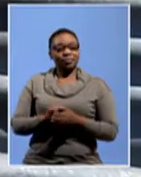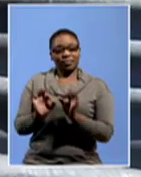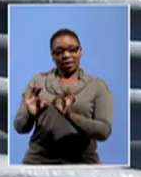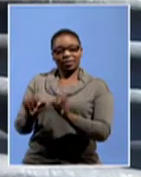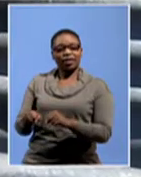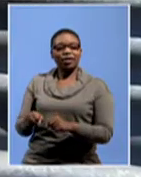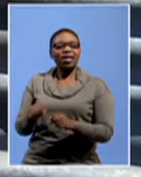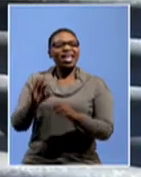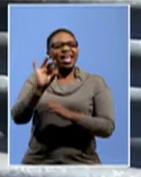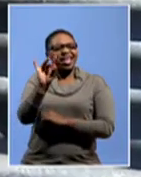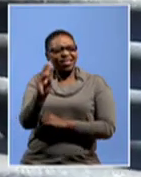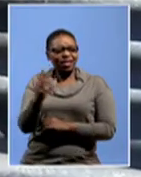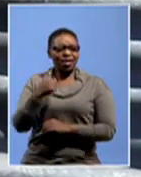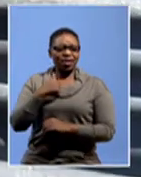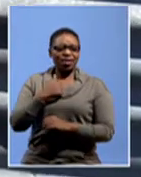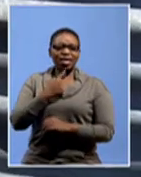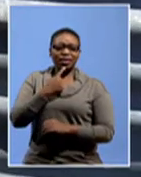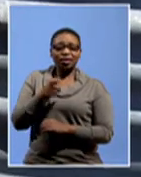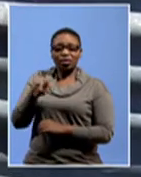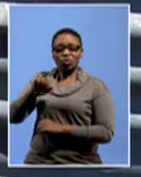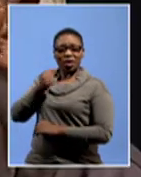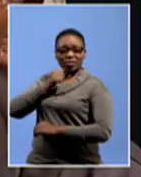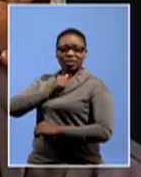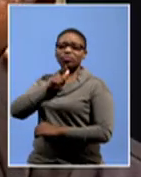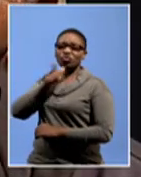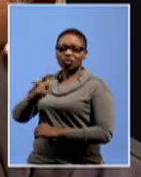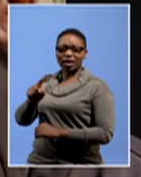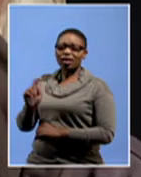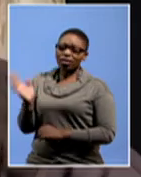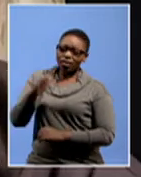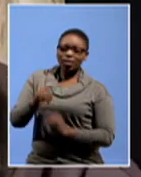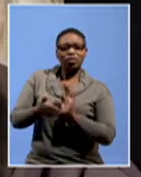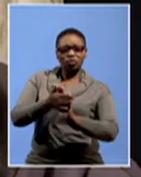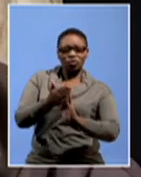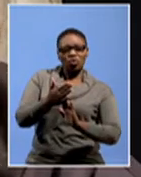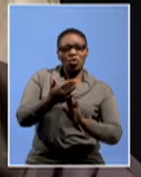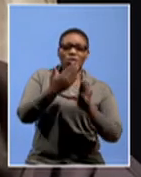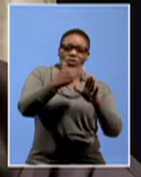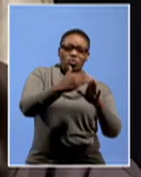My dag voel ek soos ek reeds vir Kathleen gesê het, kom, ons gaan af.